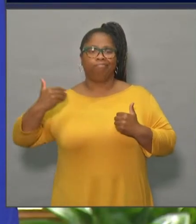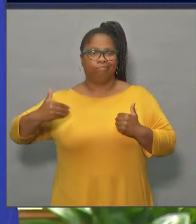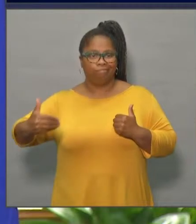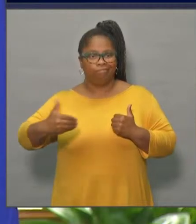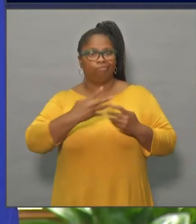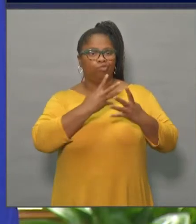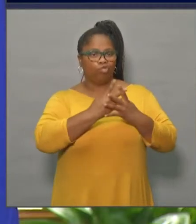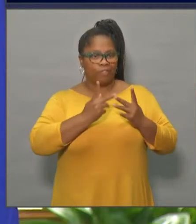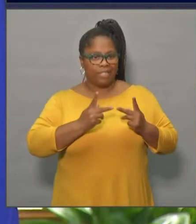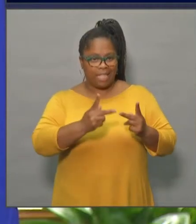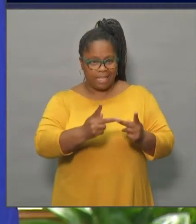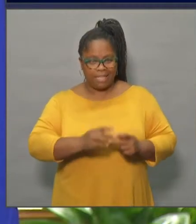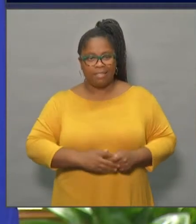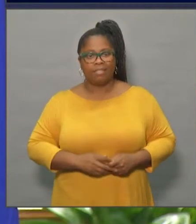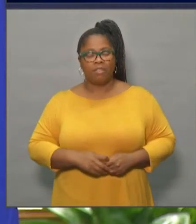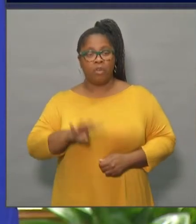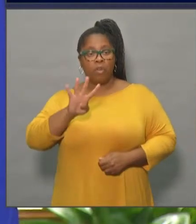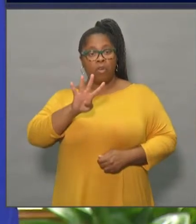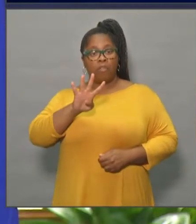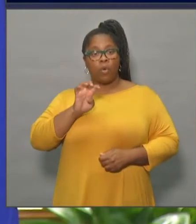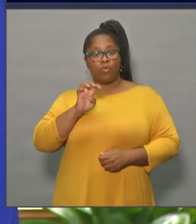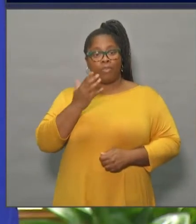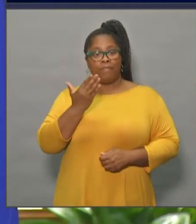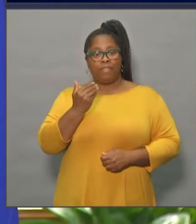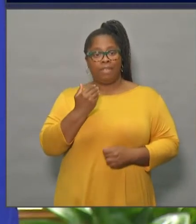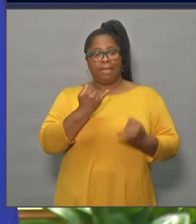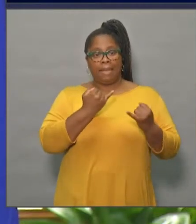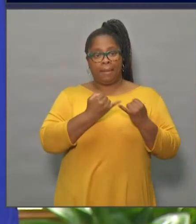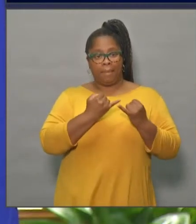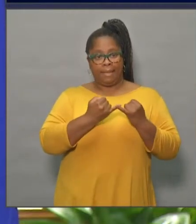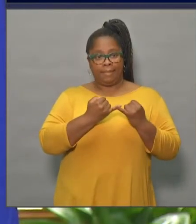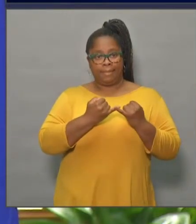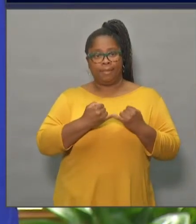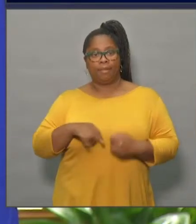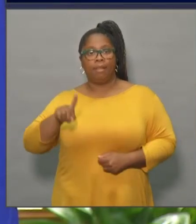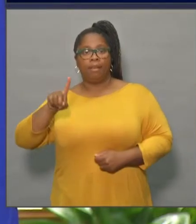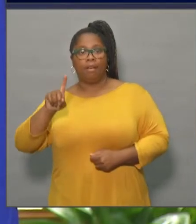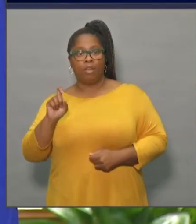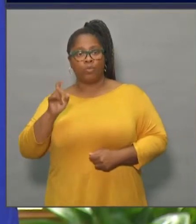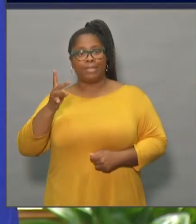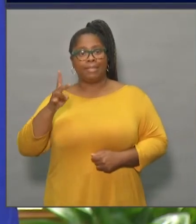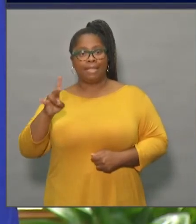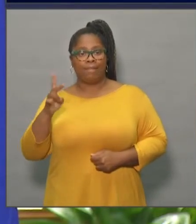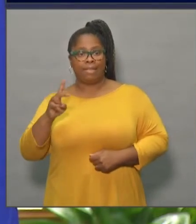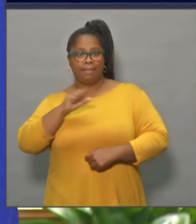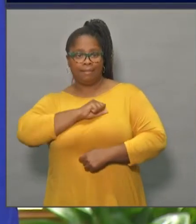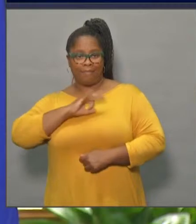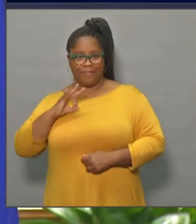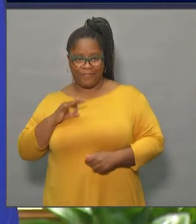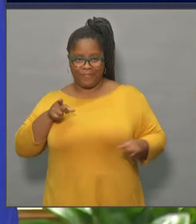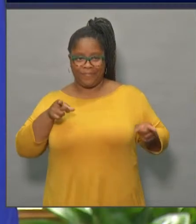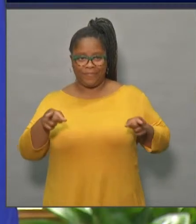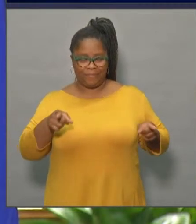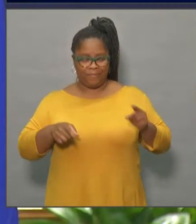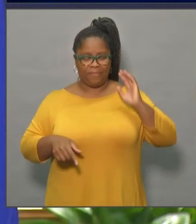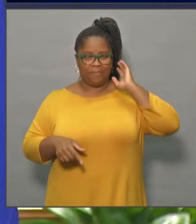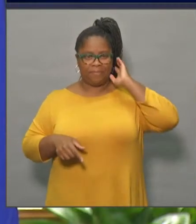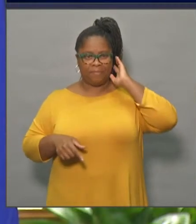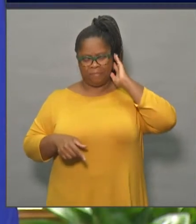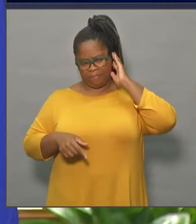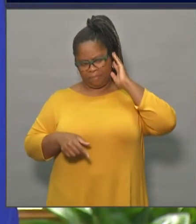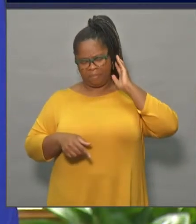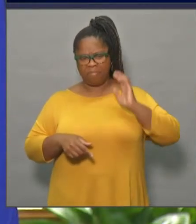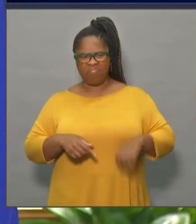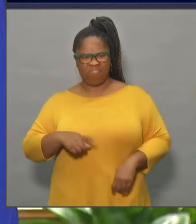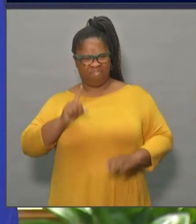It's 415 among people who are incarcerated and 117 among staff. The increase in